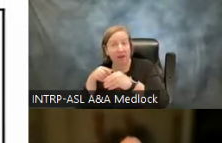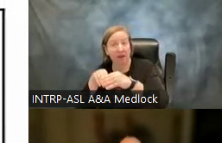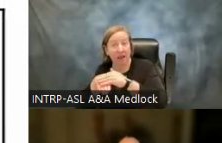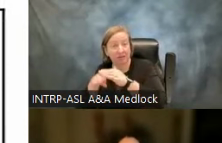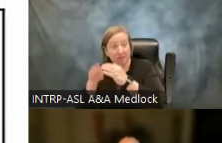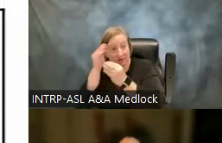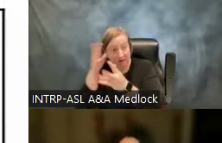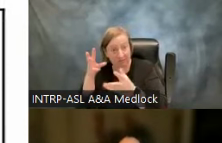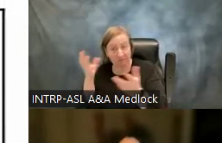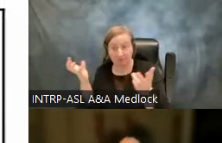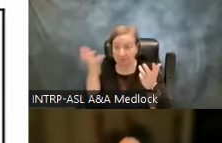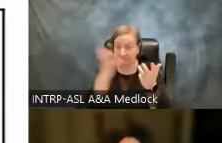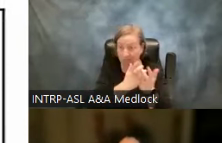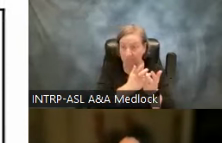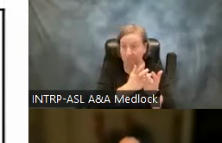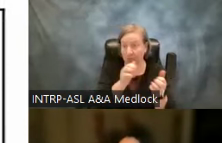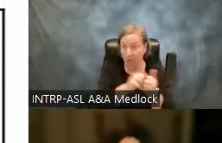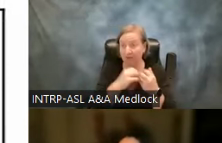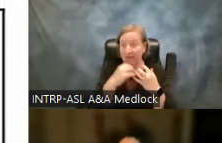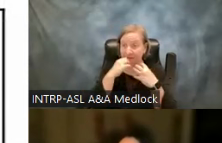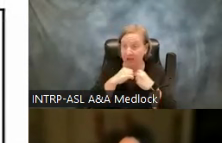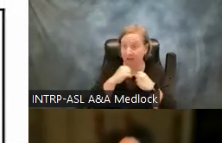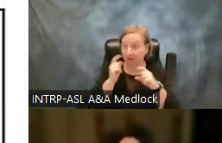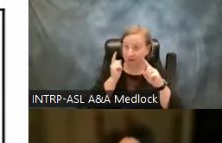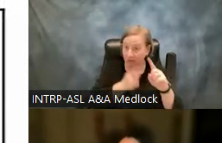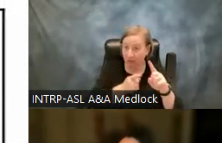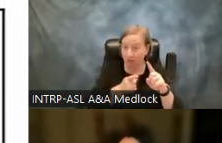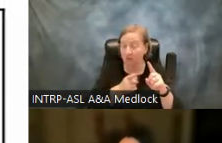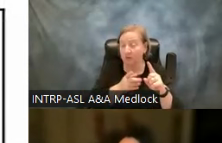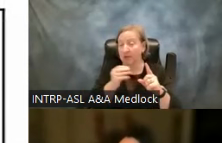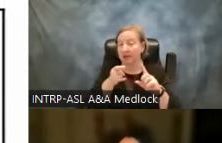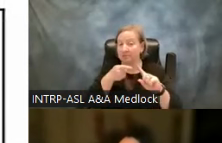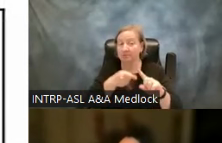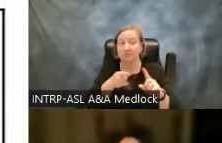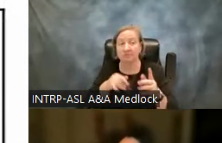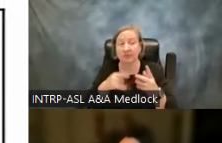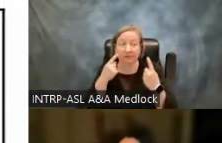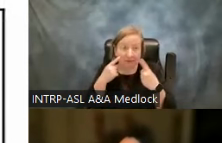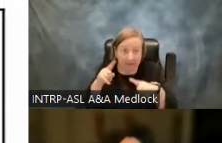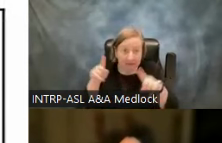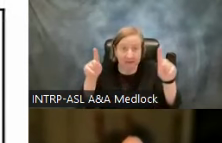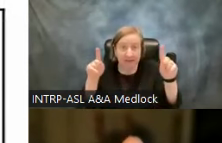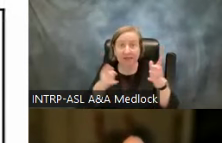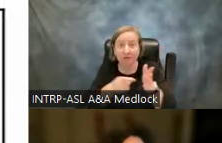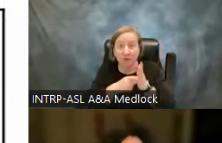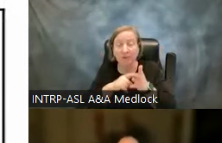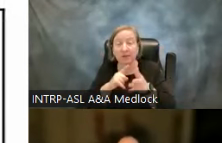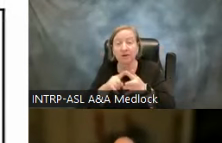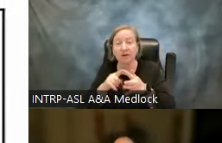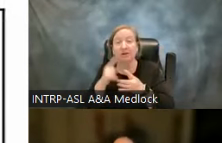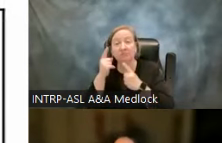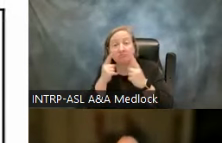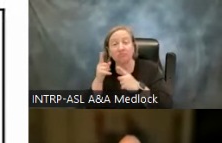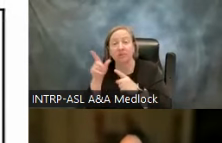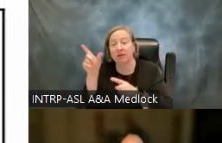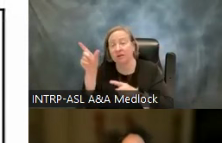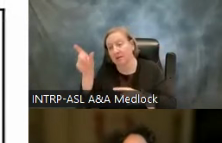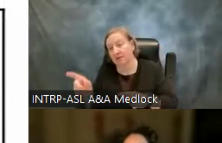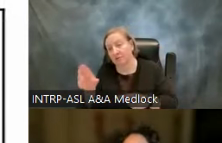in alignment with the values and goals, and in particular, the success criteria considerations column, which is the far right